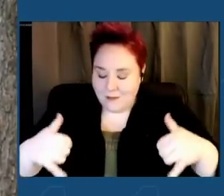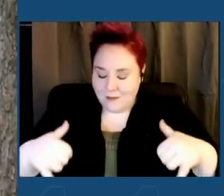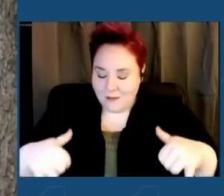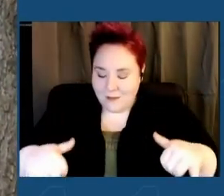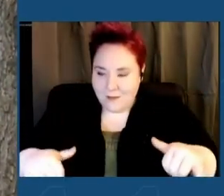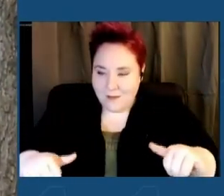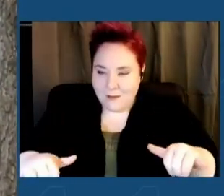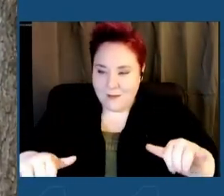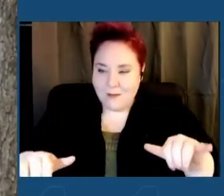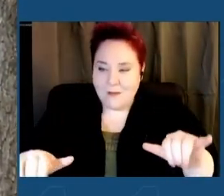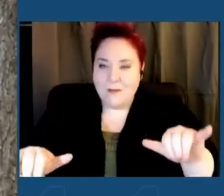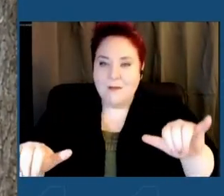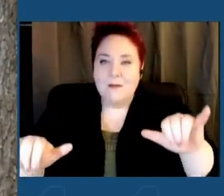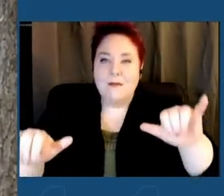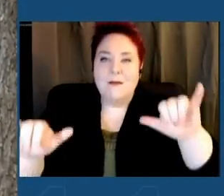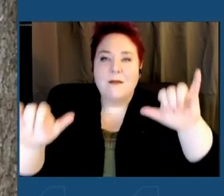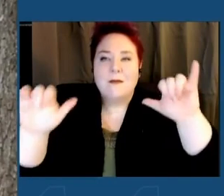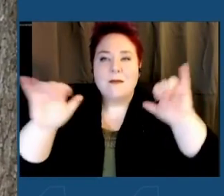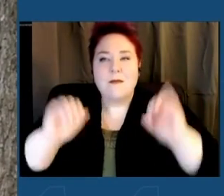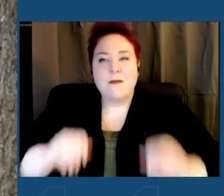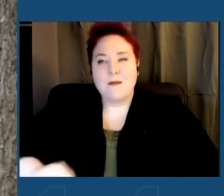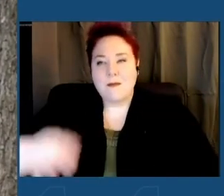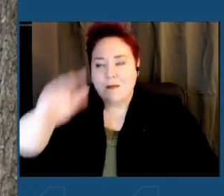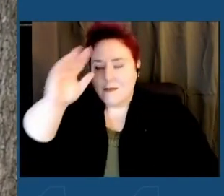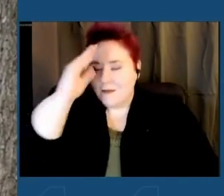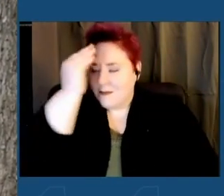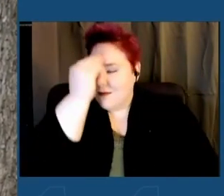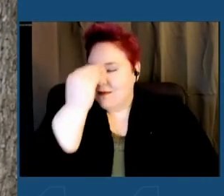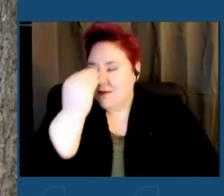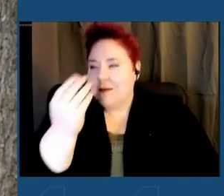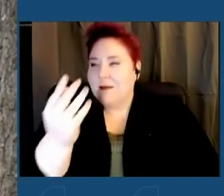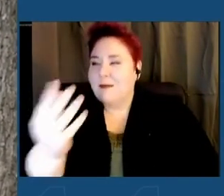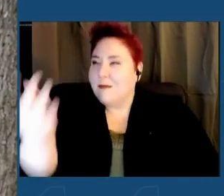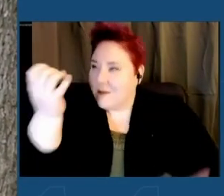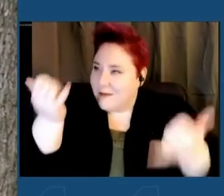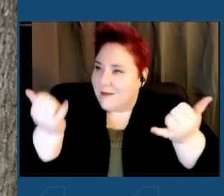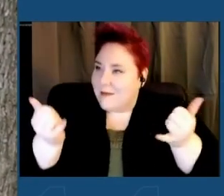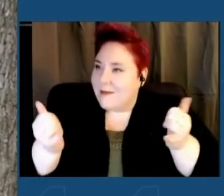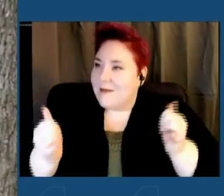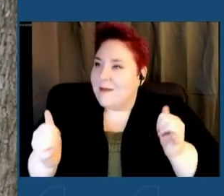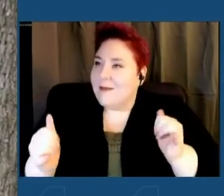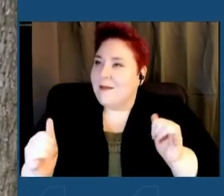there. Oh, say, does that